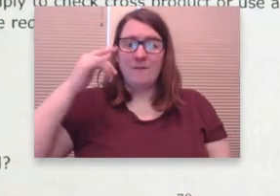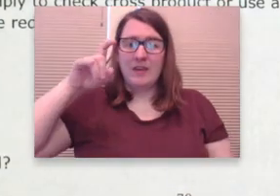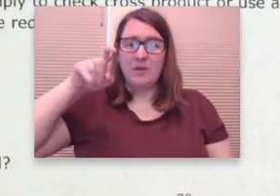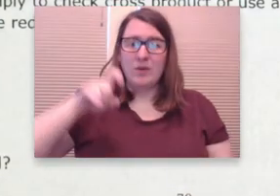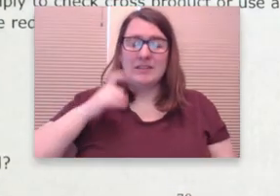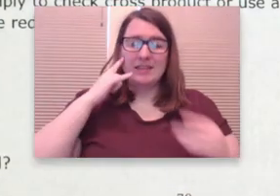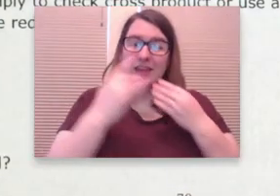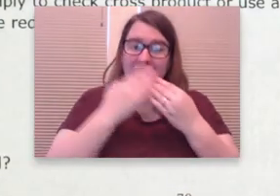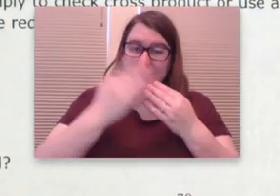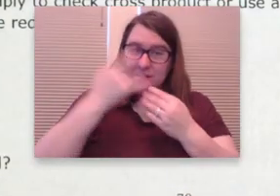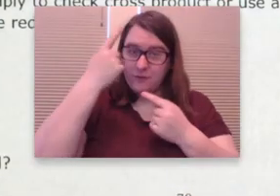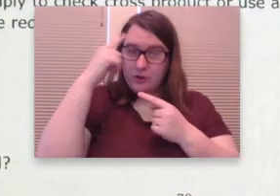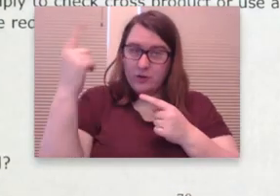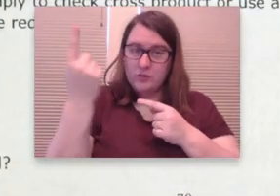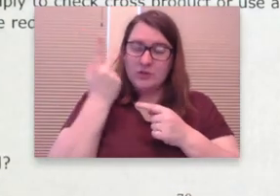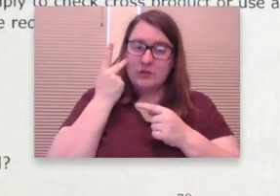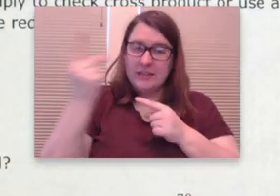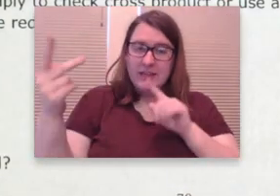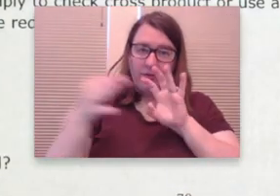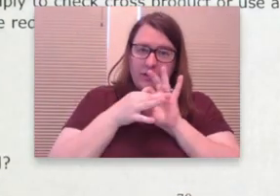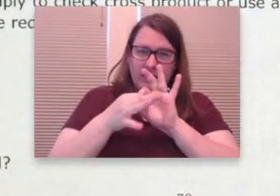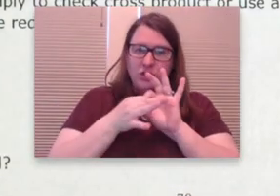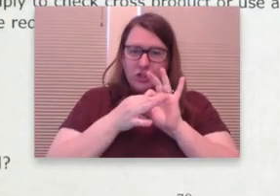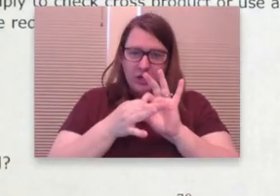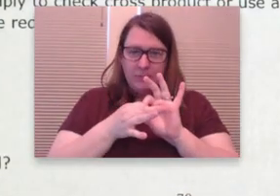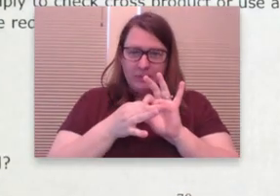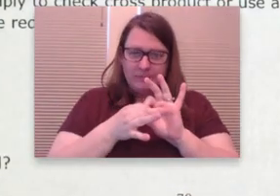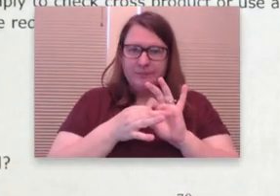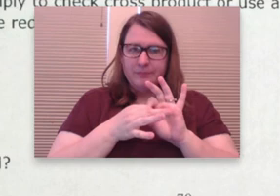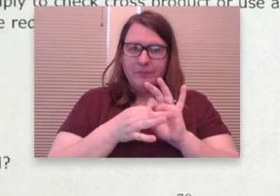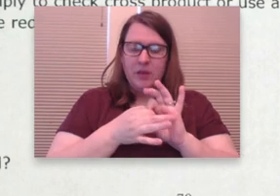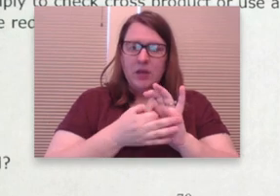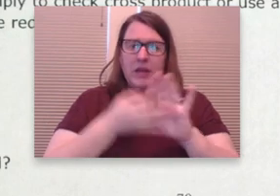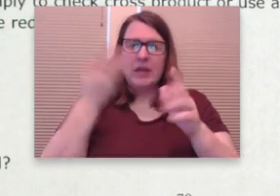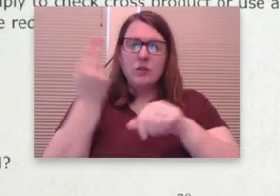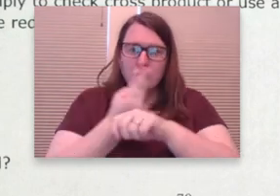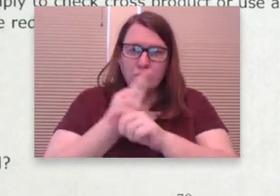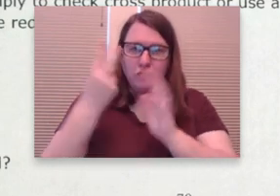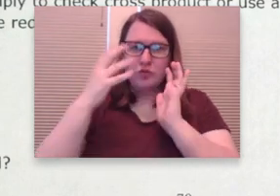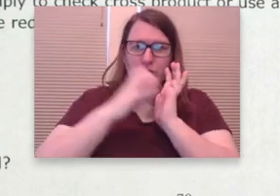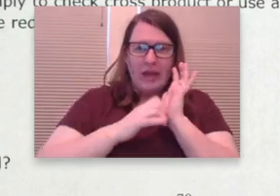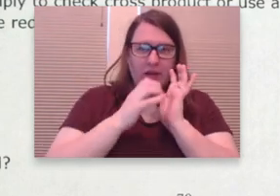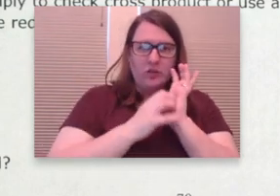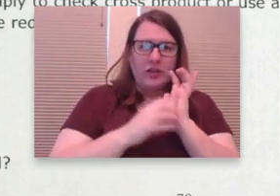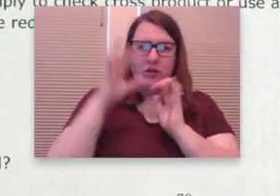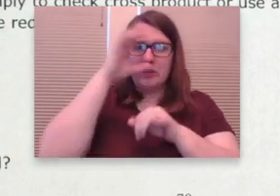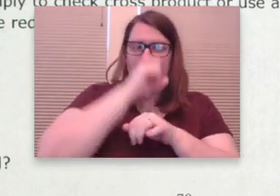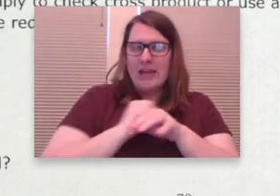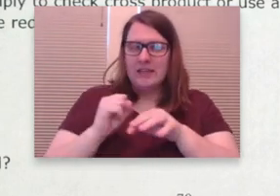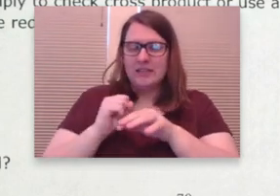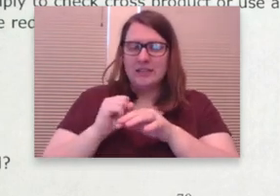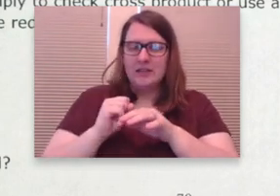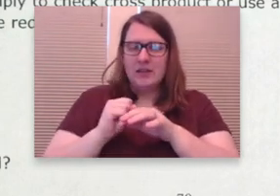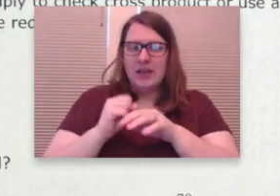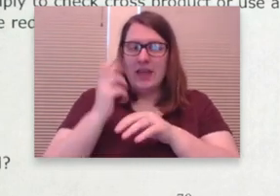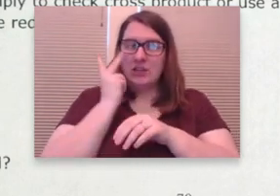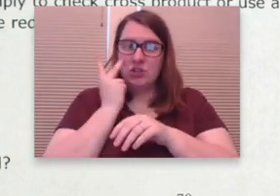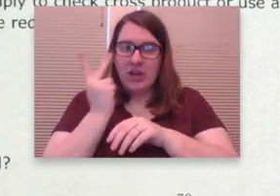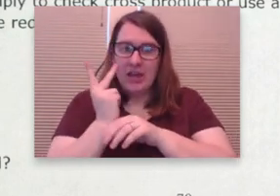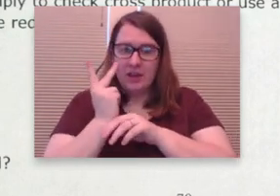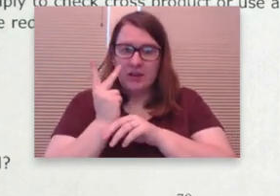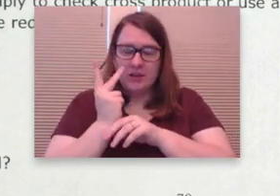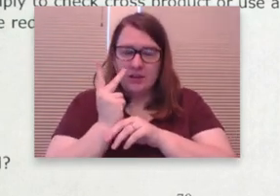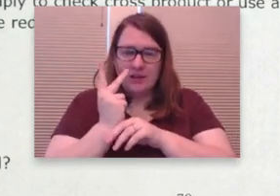Hey, if it wasn't that easy for you to see that relationship, either use your calculator to guess